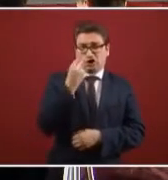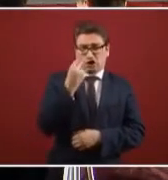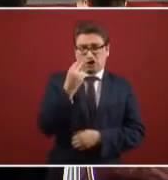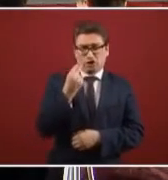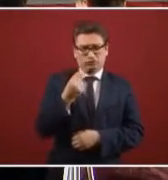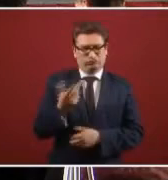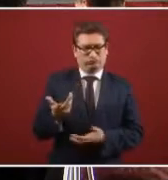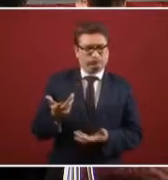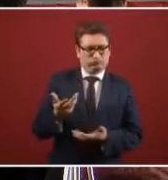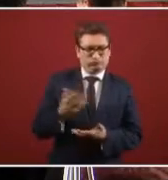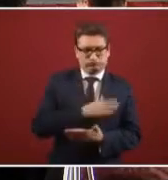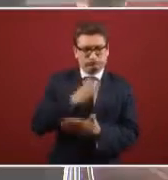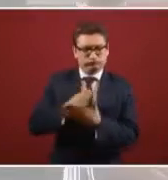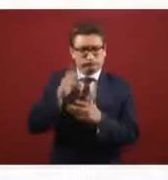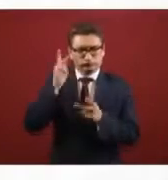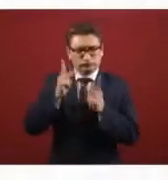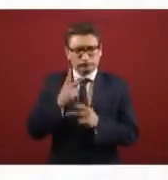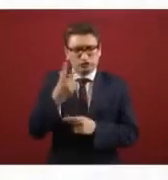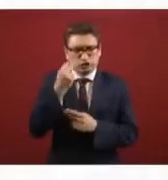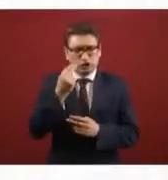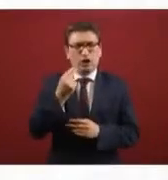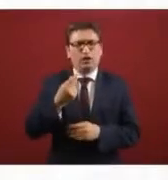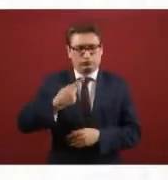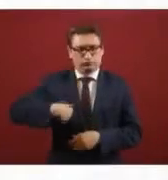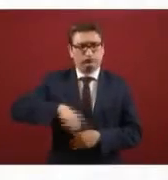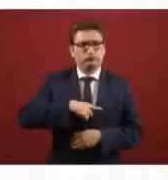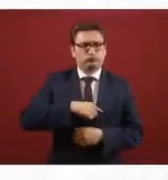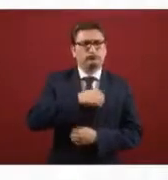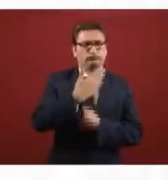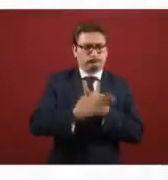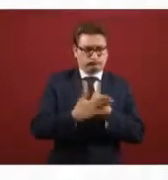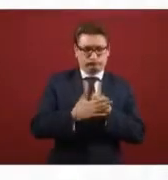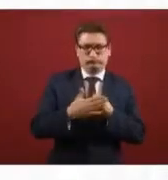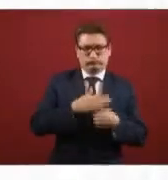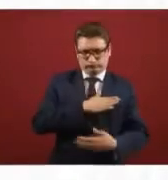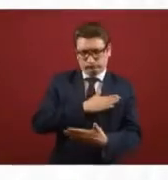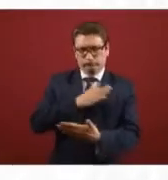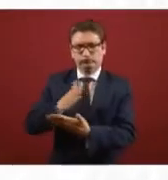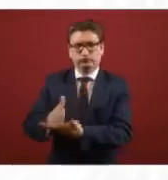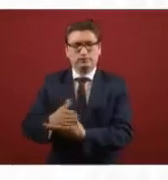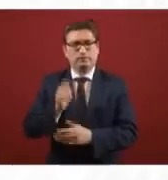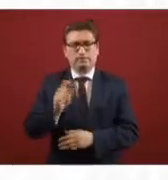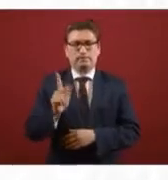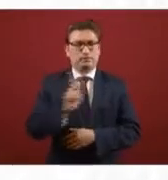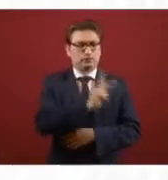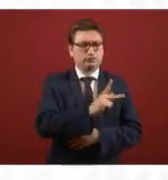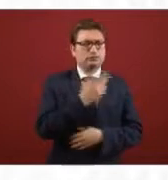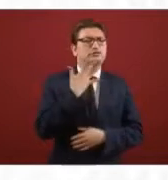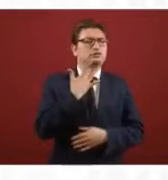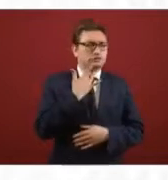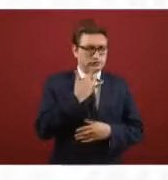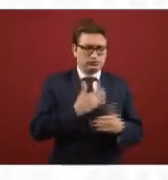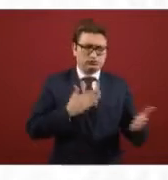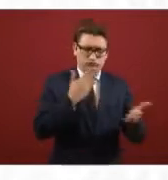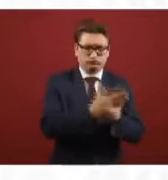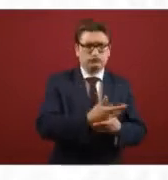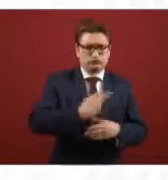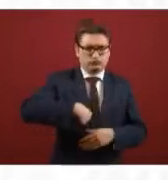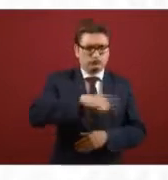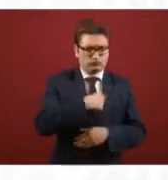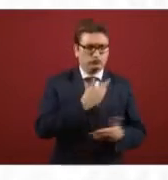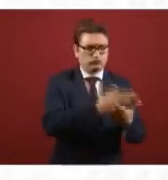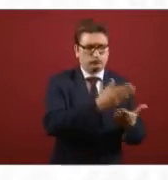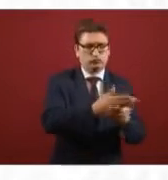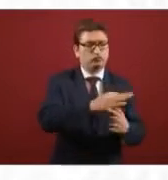6 refused to be verified, so of course they're going to be taken to court to legal